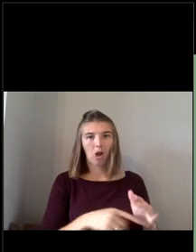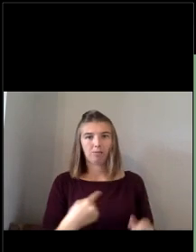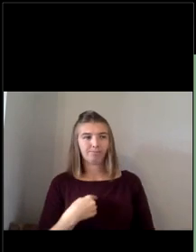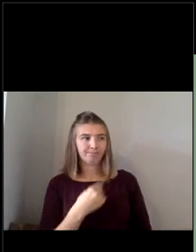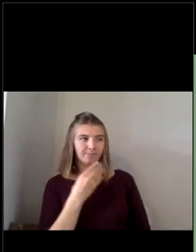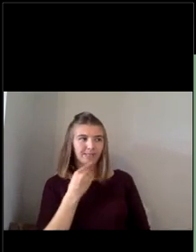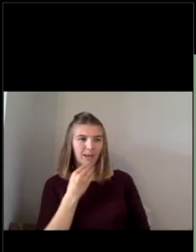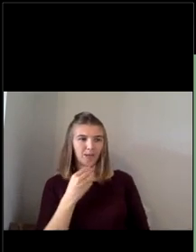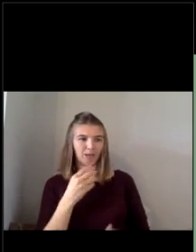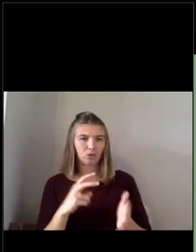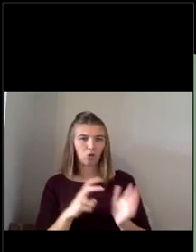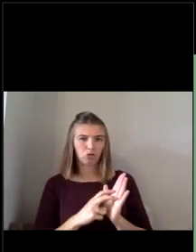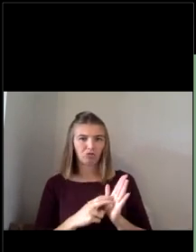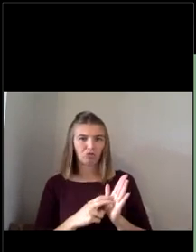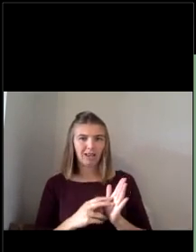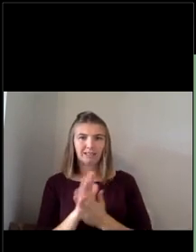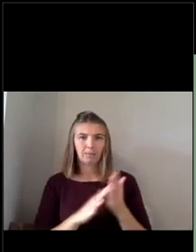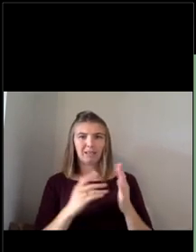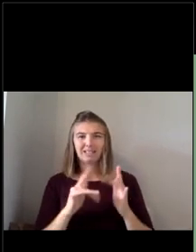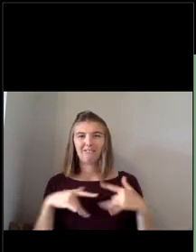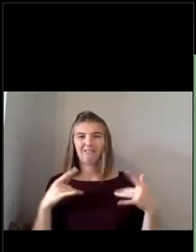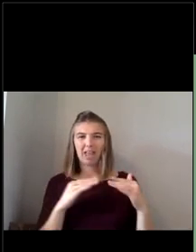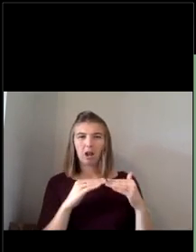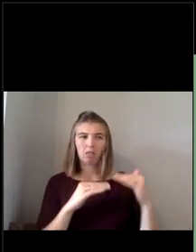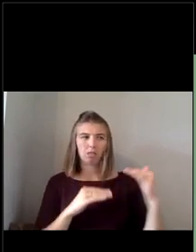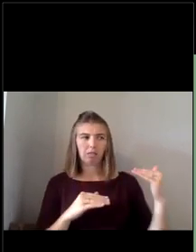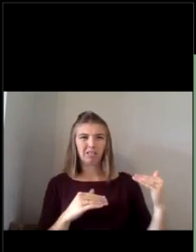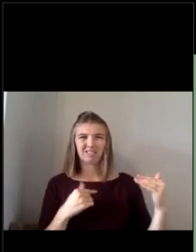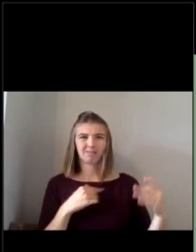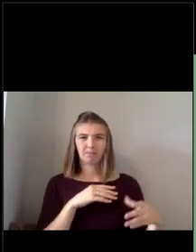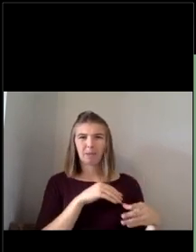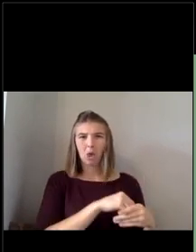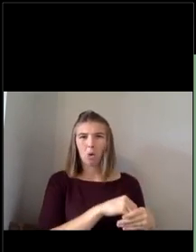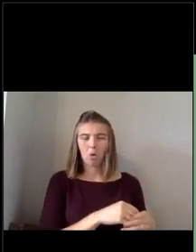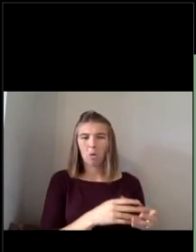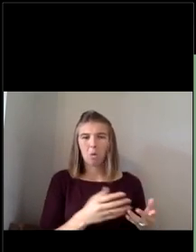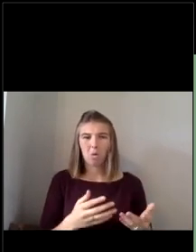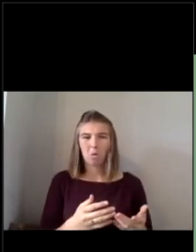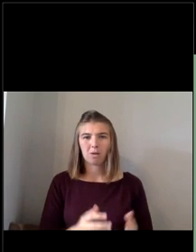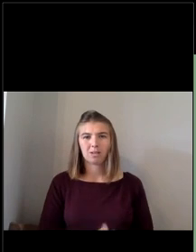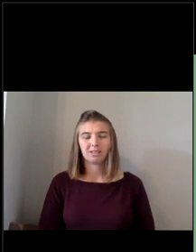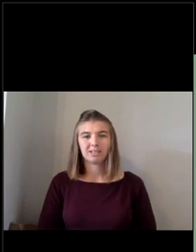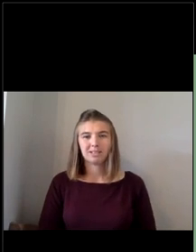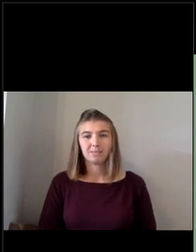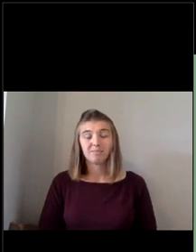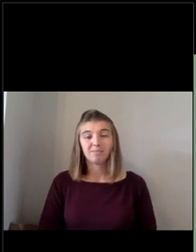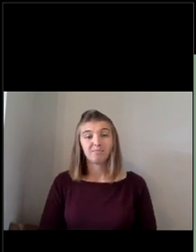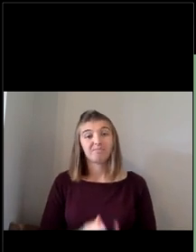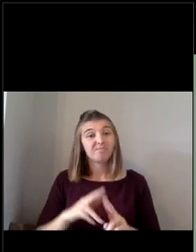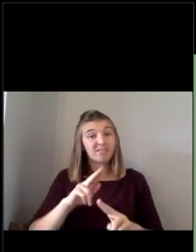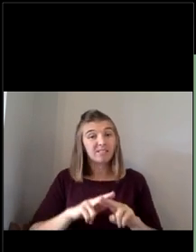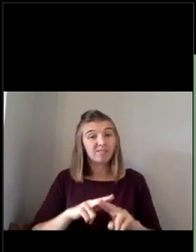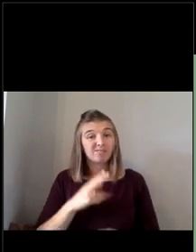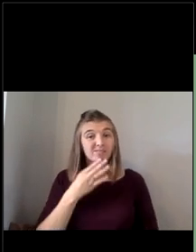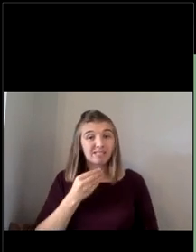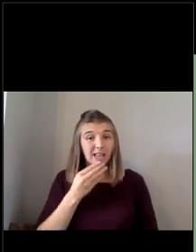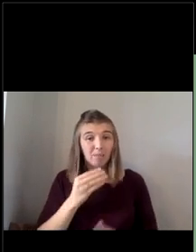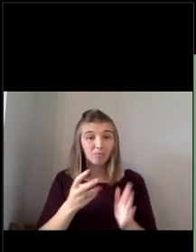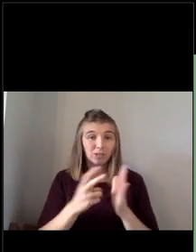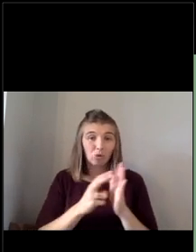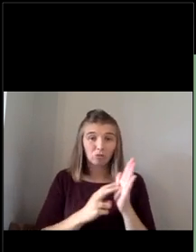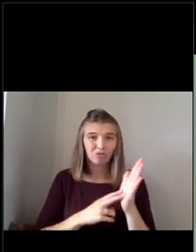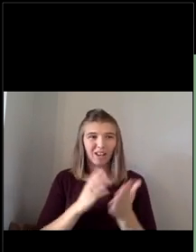contract, perhaps one that is short term, you're there for 6 months to a year, it makes it quite difficult for you to form those